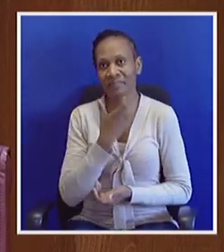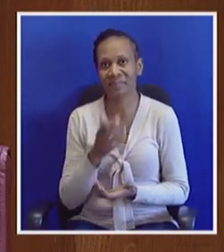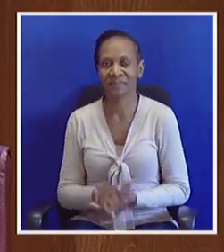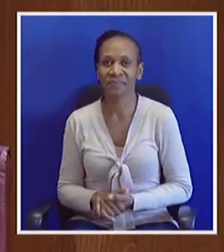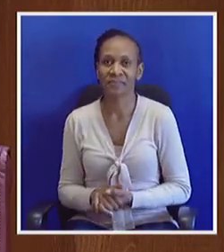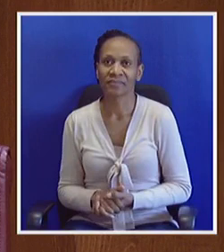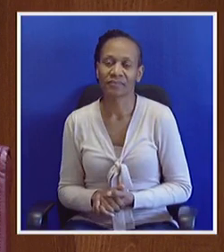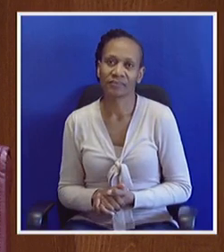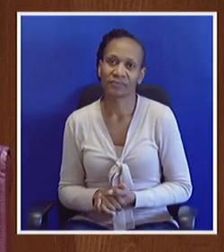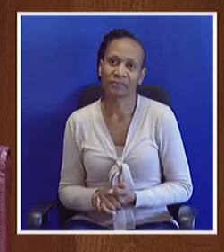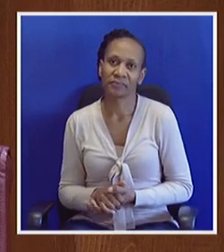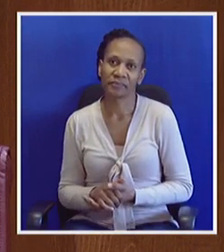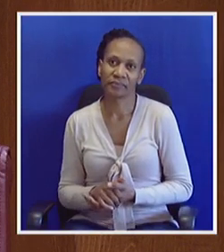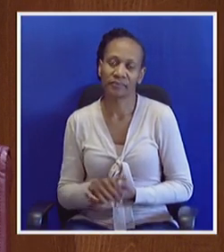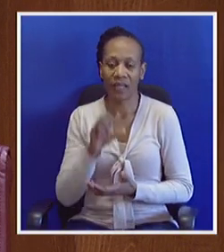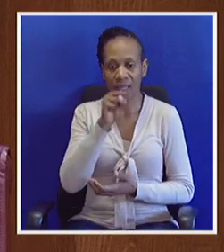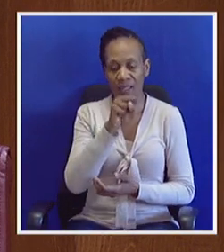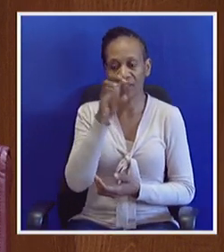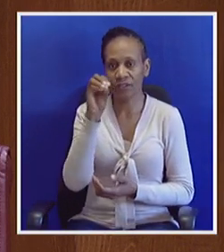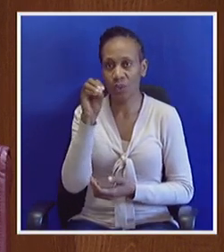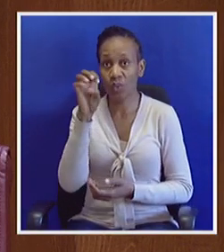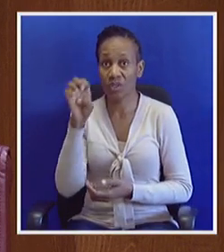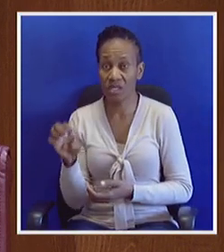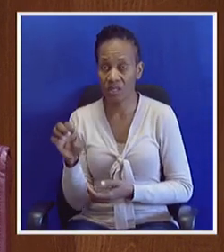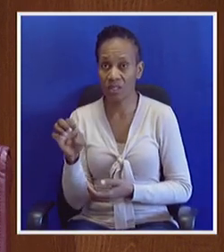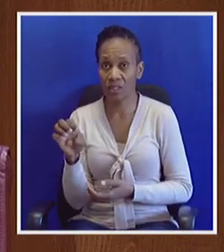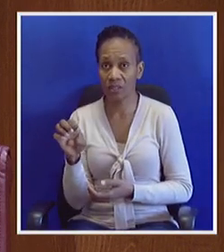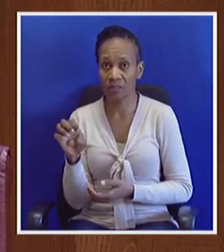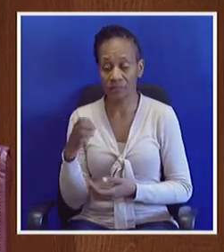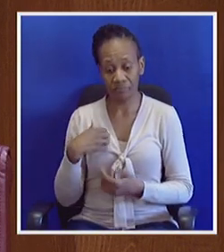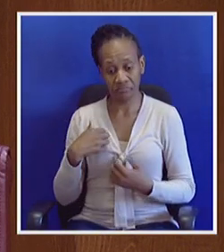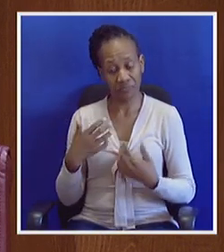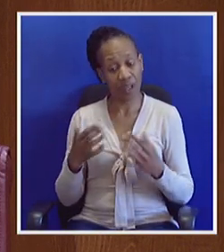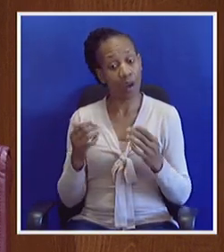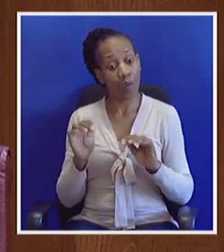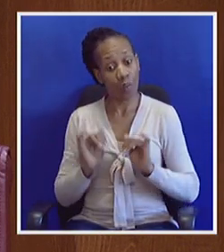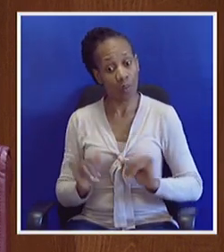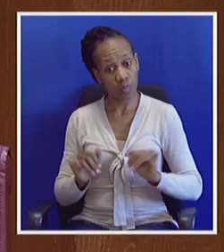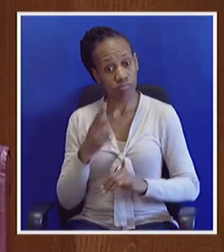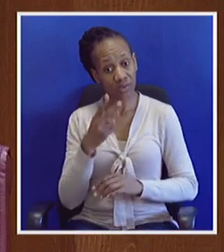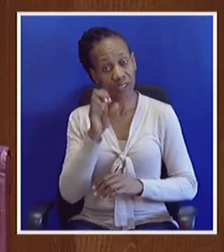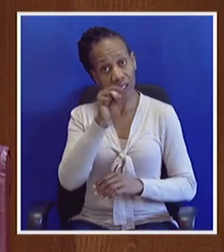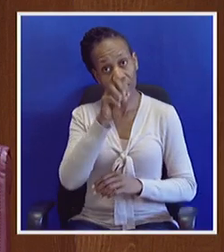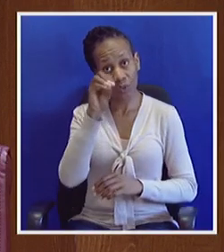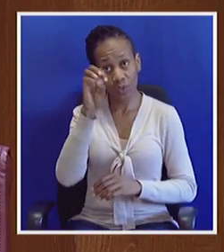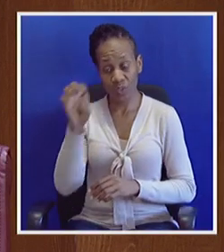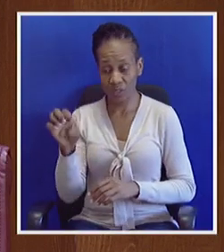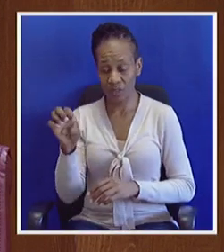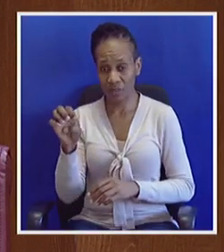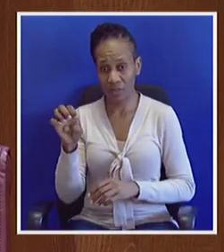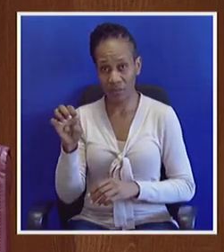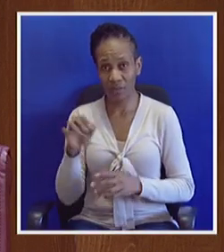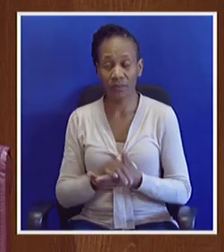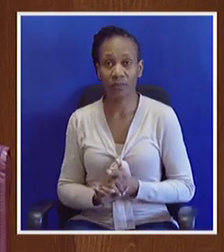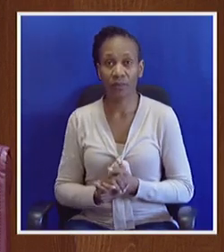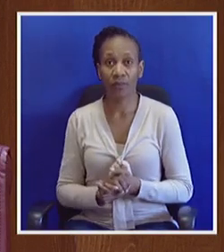That is SOEs. That is what we expect from SOEs. When the